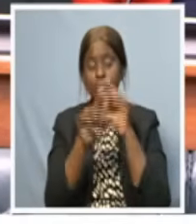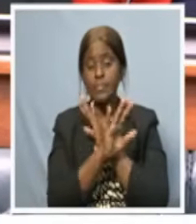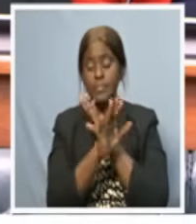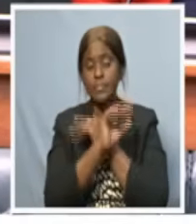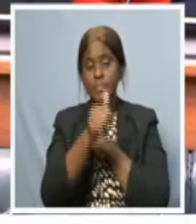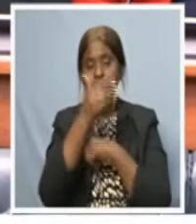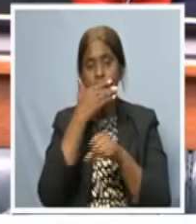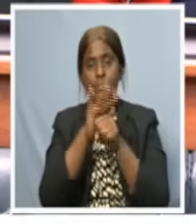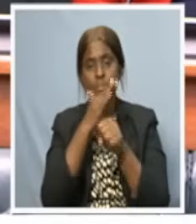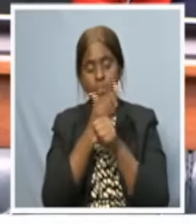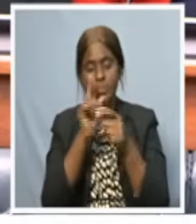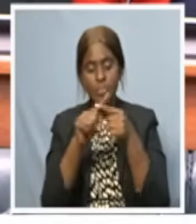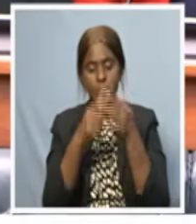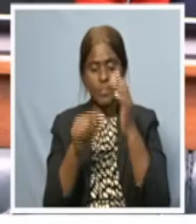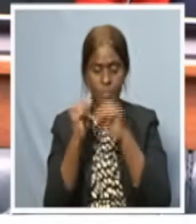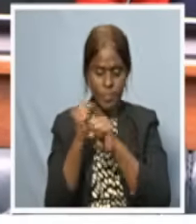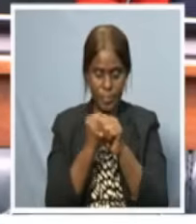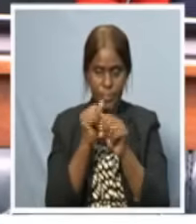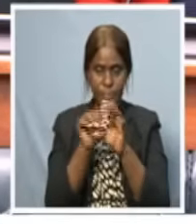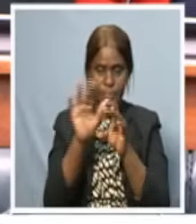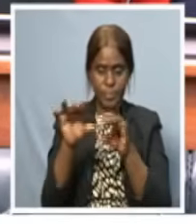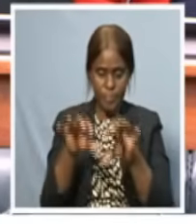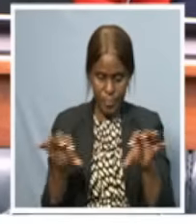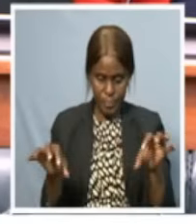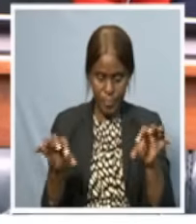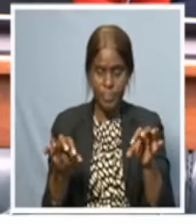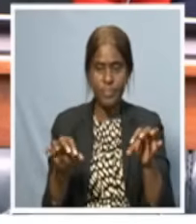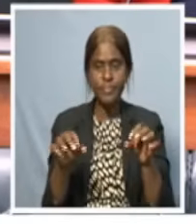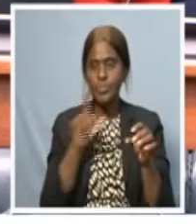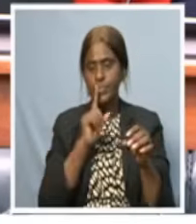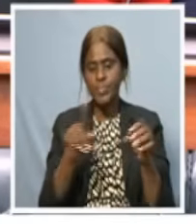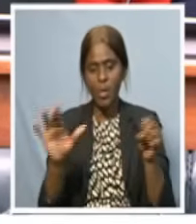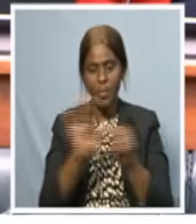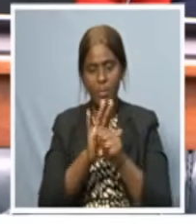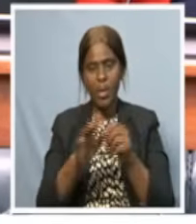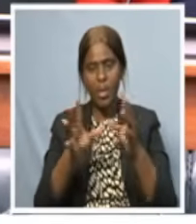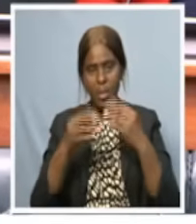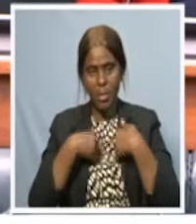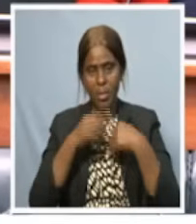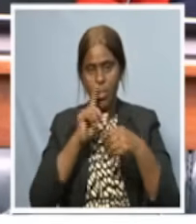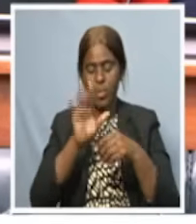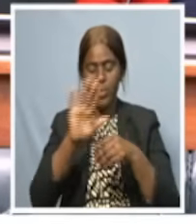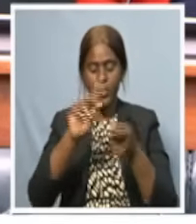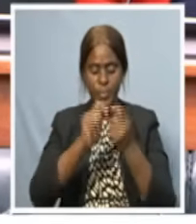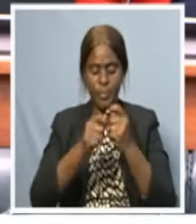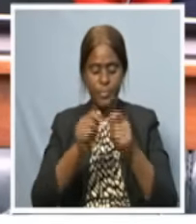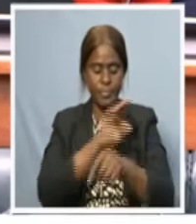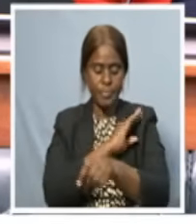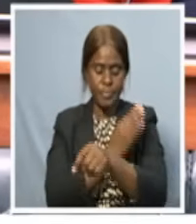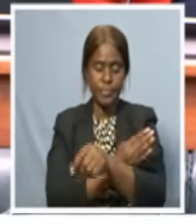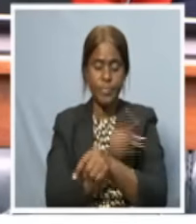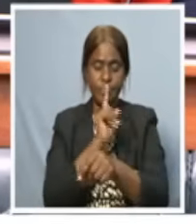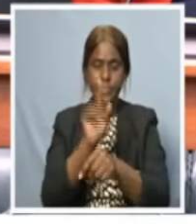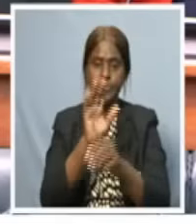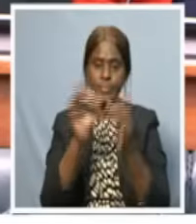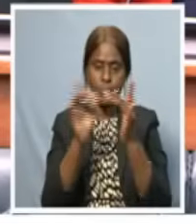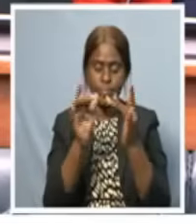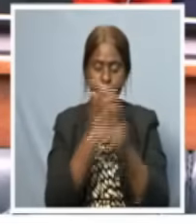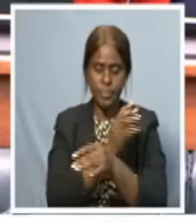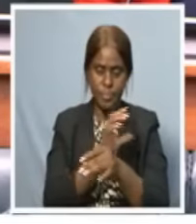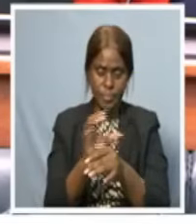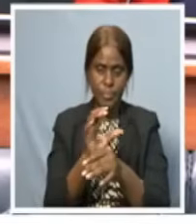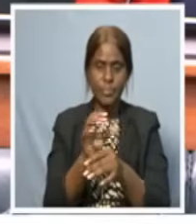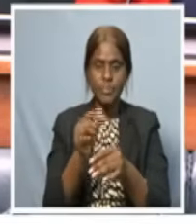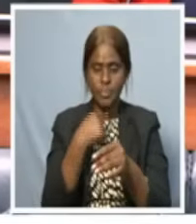is very committed to protecting its children while fully harnessing the transformative power of the digital